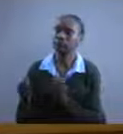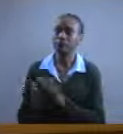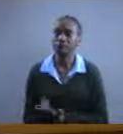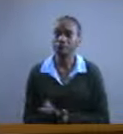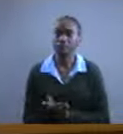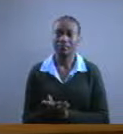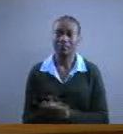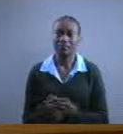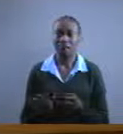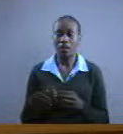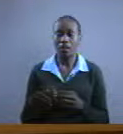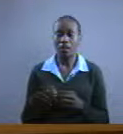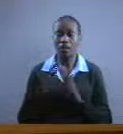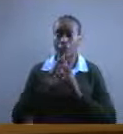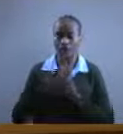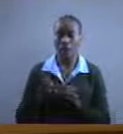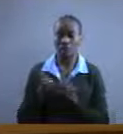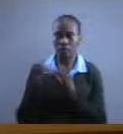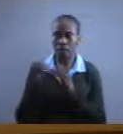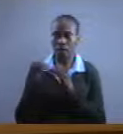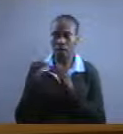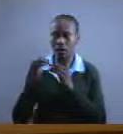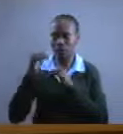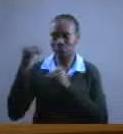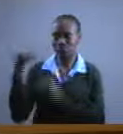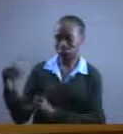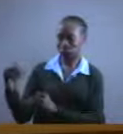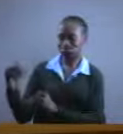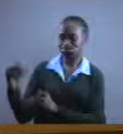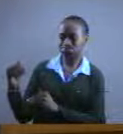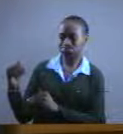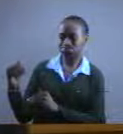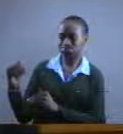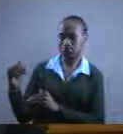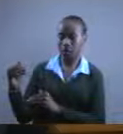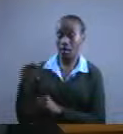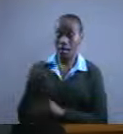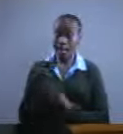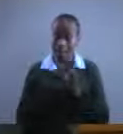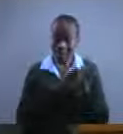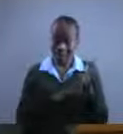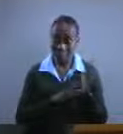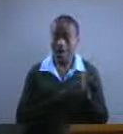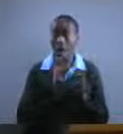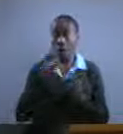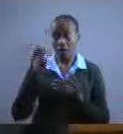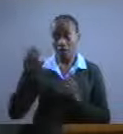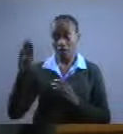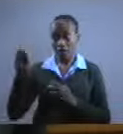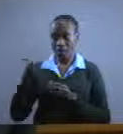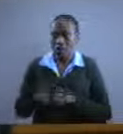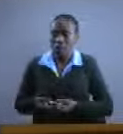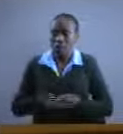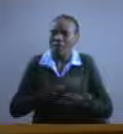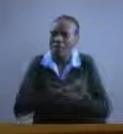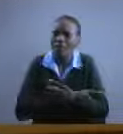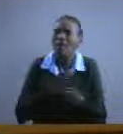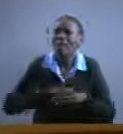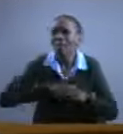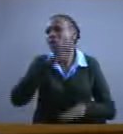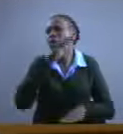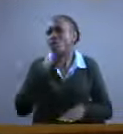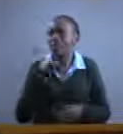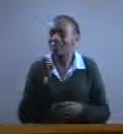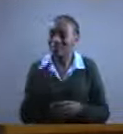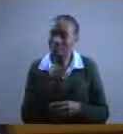the limitation of liability, this bill allows the FSB officials to act in a way that is